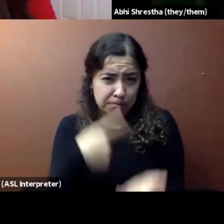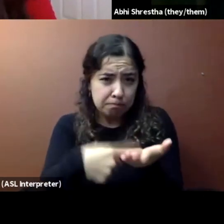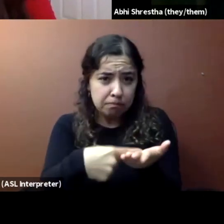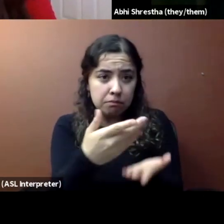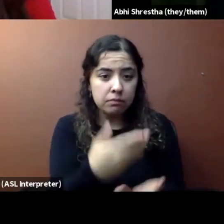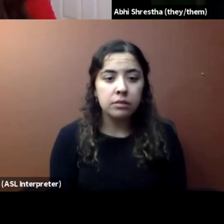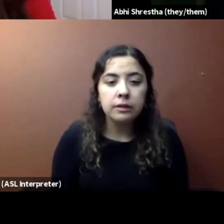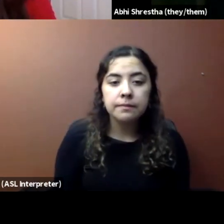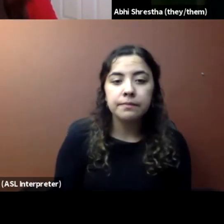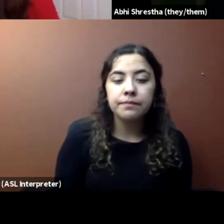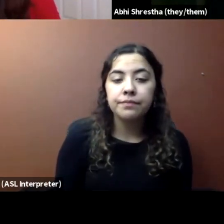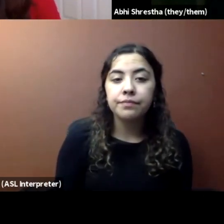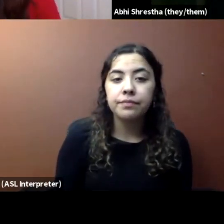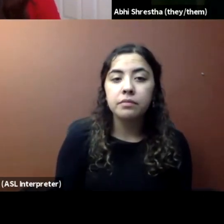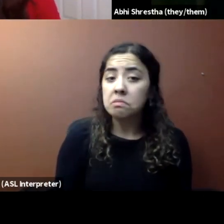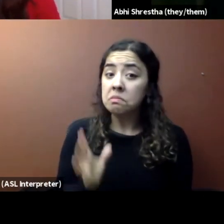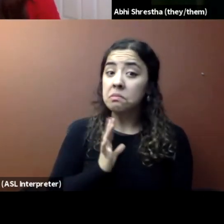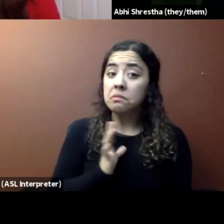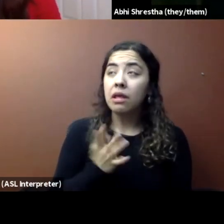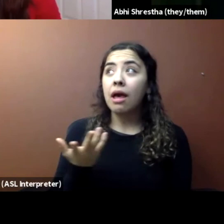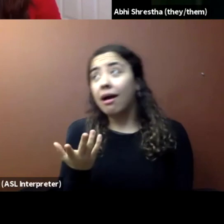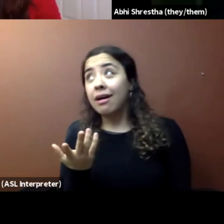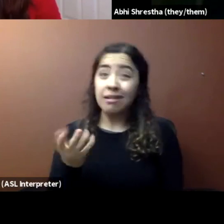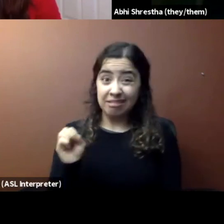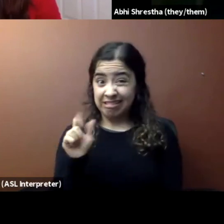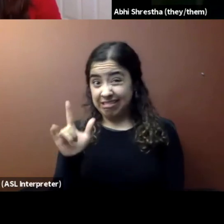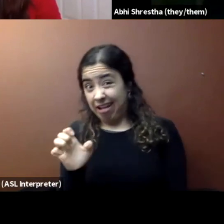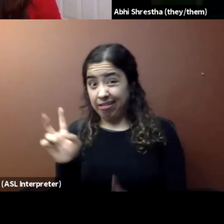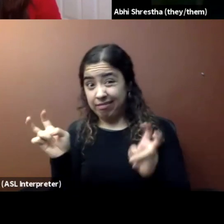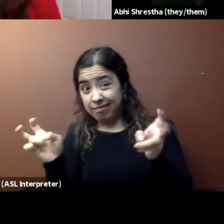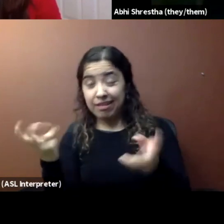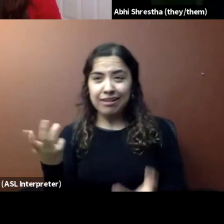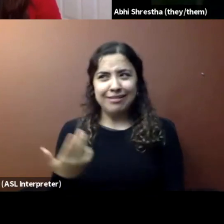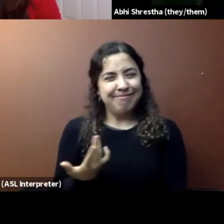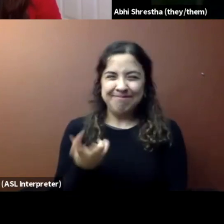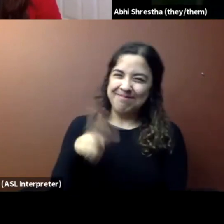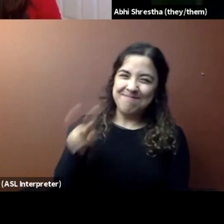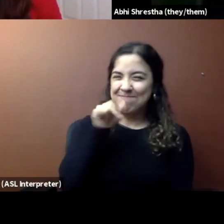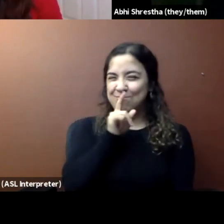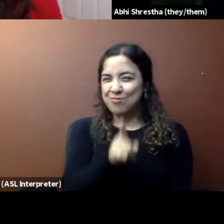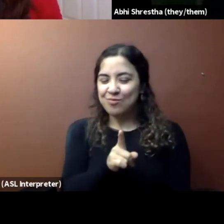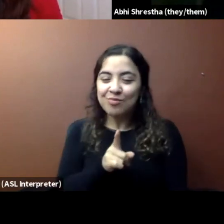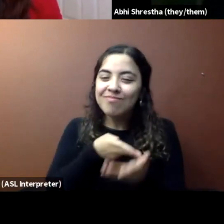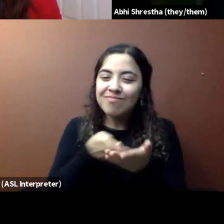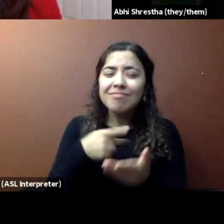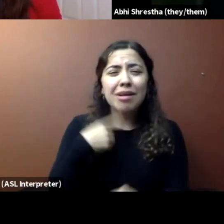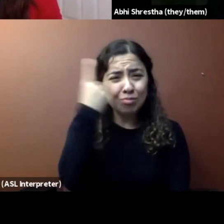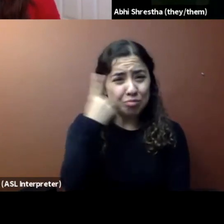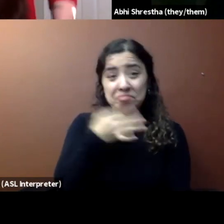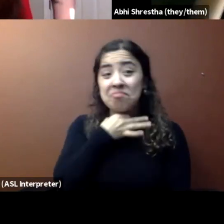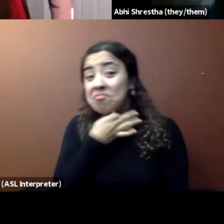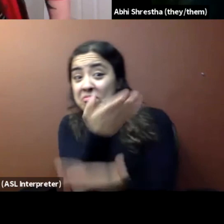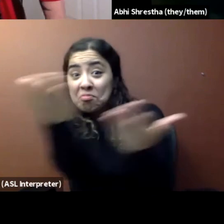Well, I don't know what the style is, honestly. I wonder what others think it